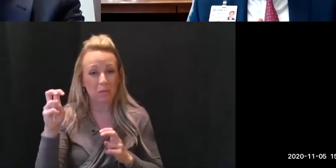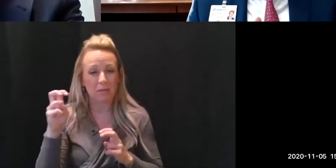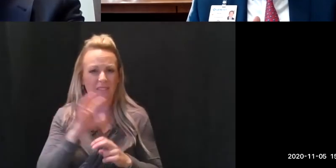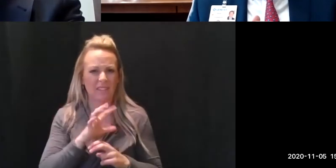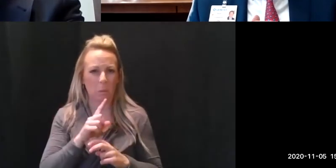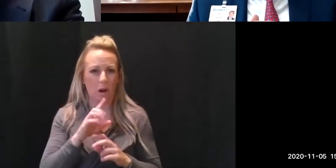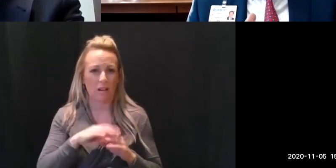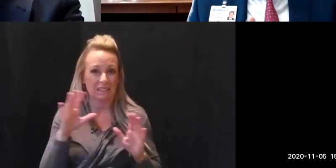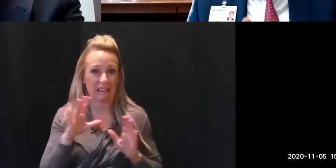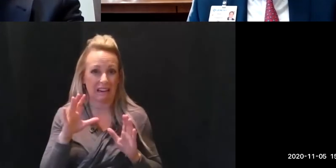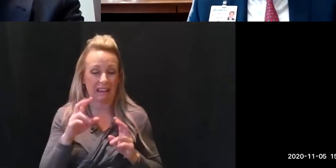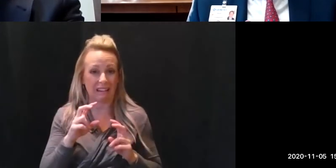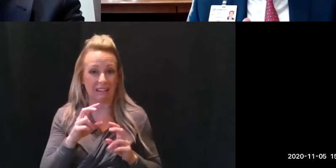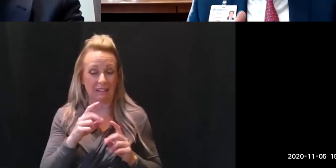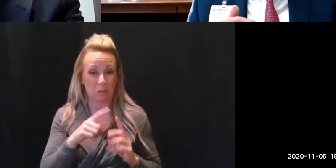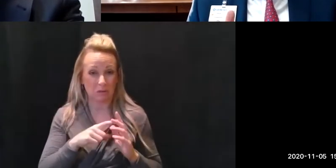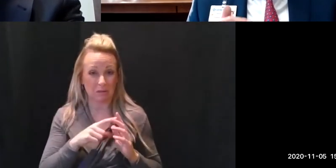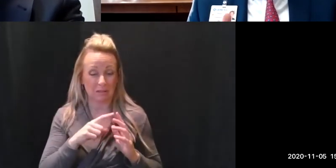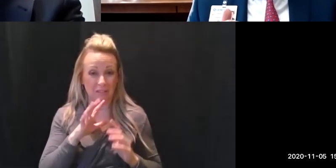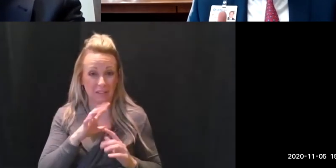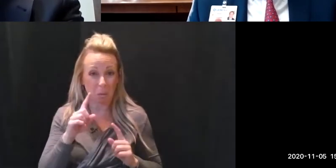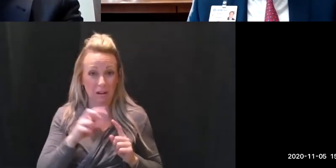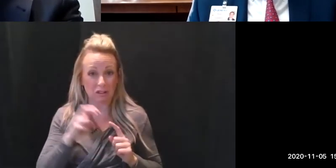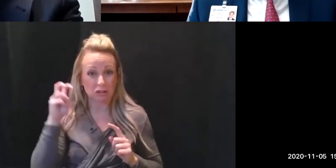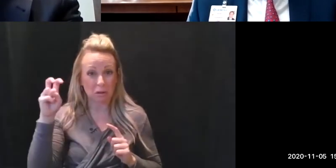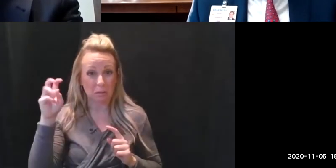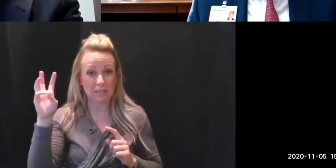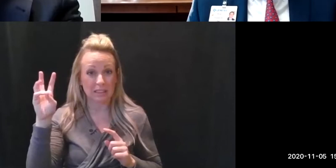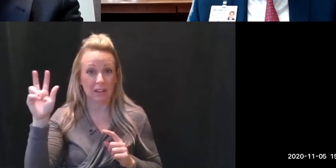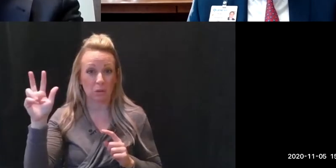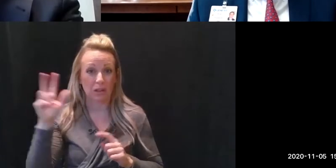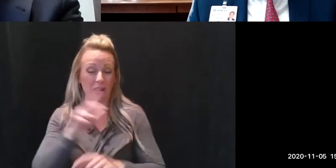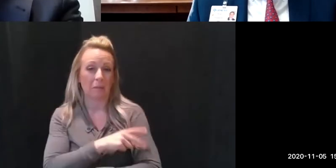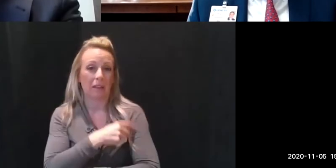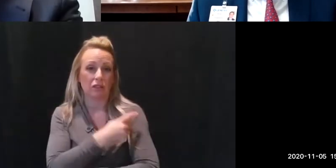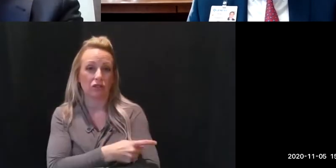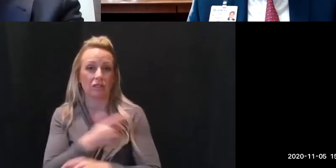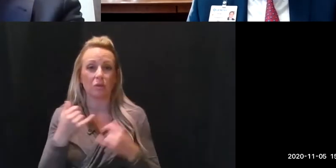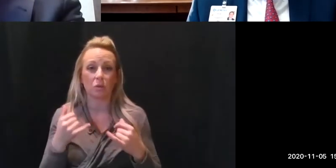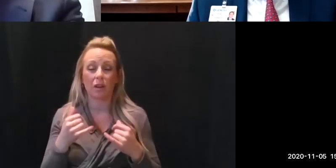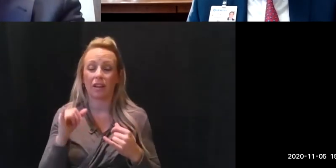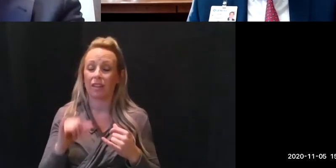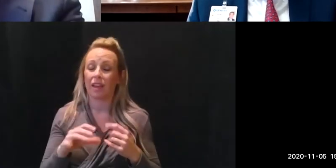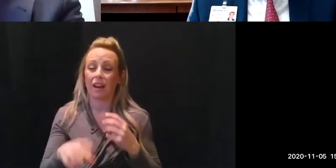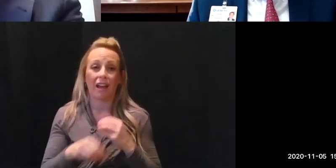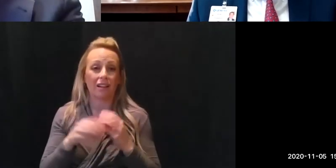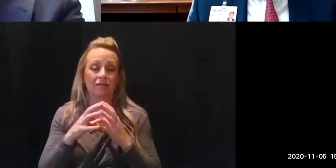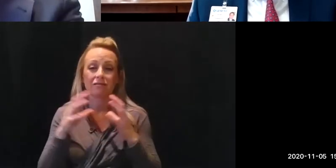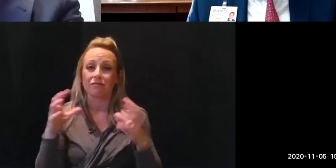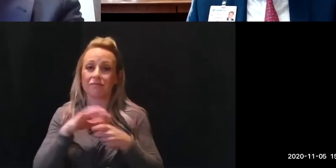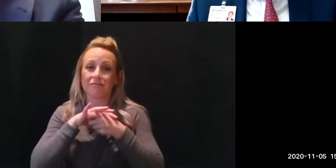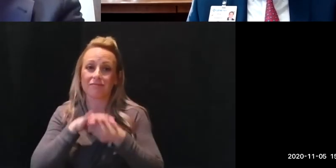Sunday. We jumped from 51 up to 63 today. This puts a tremendous strain on our healthcare